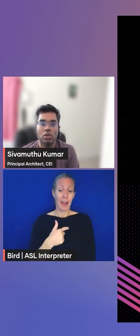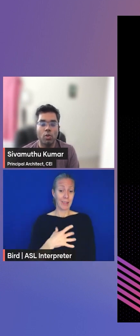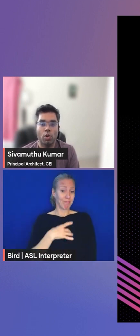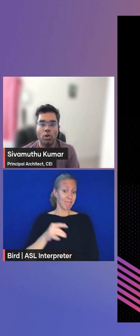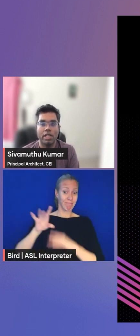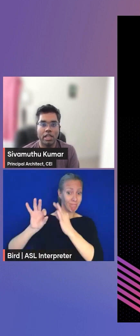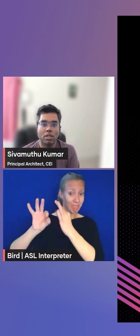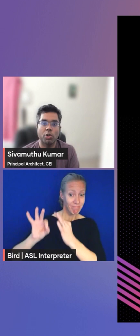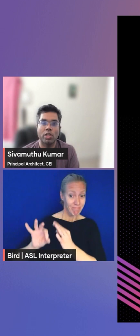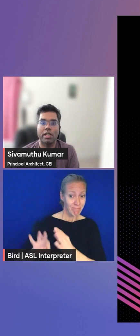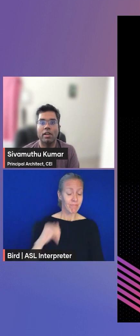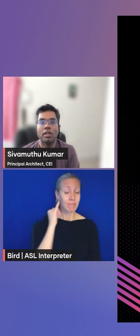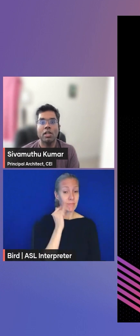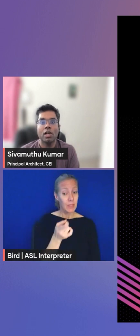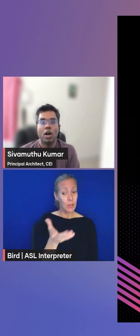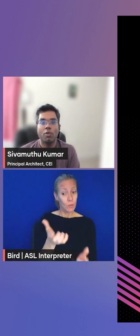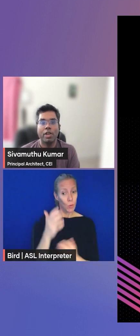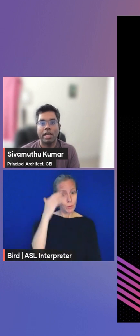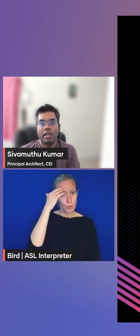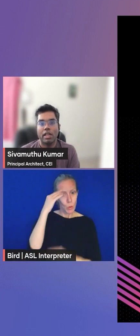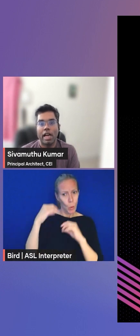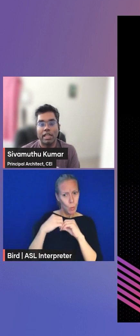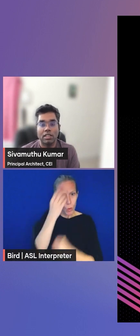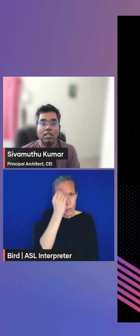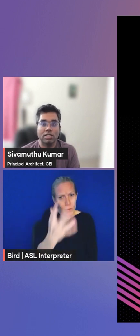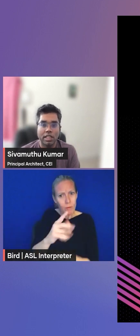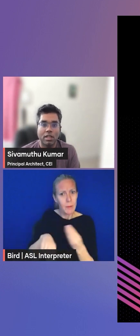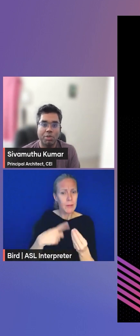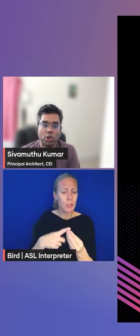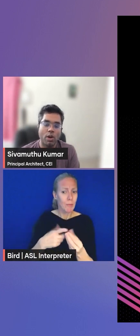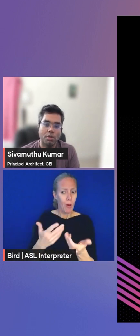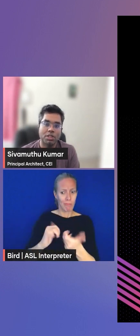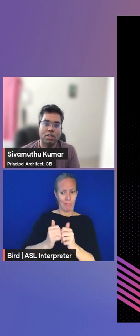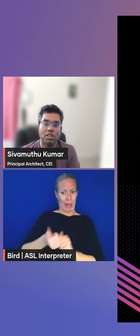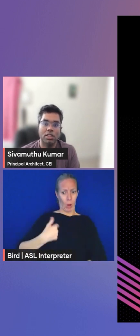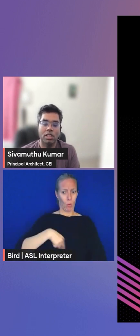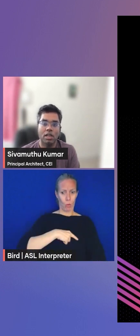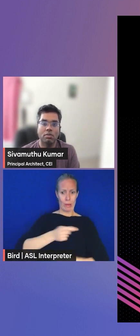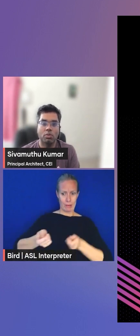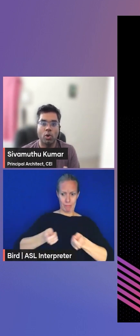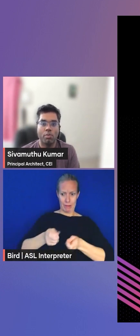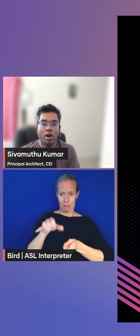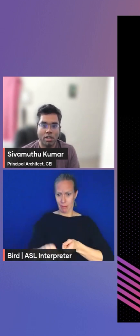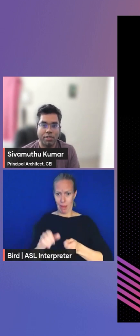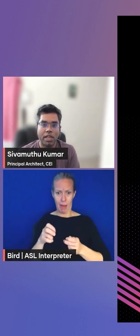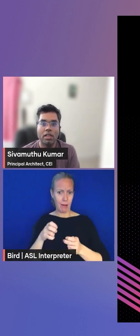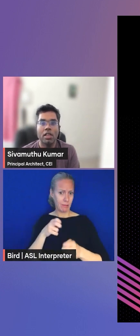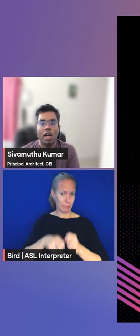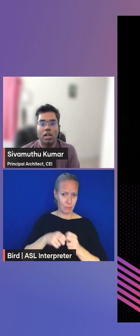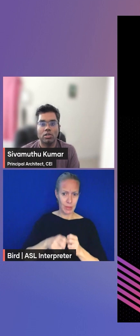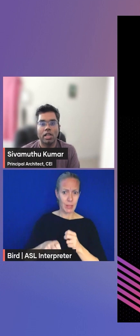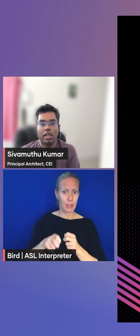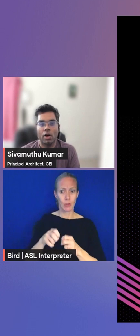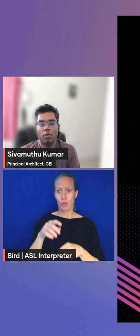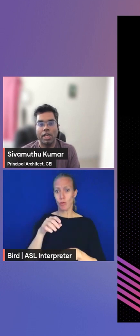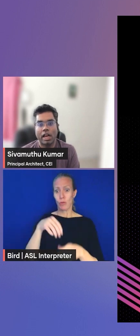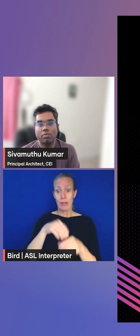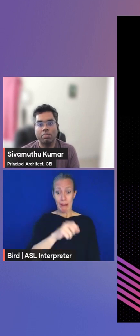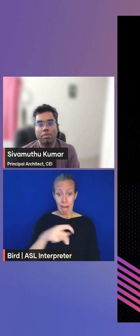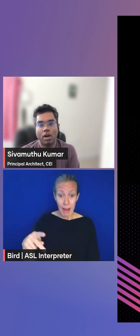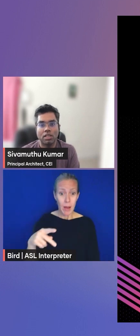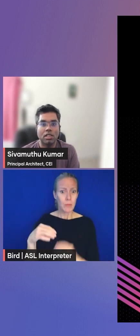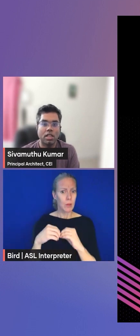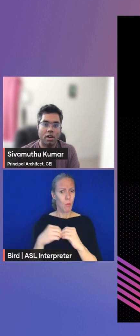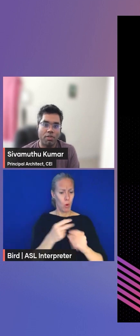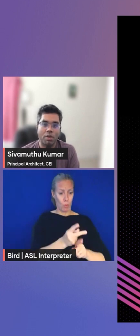want to know more details about how we handle this GitHub issue ops in a more broader way, and also how we